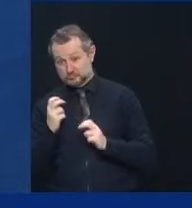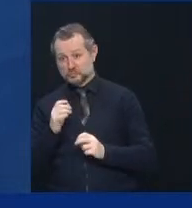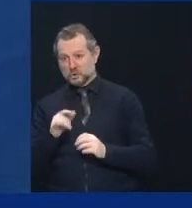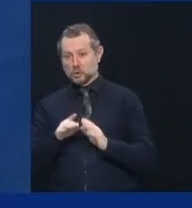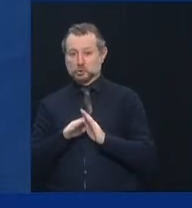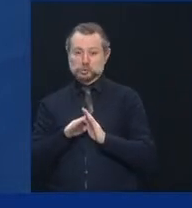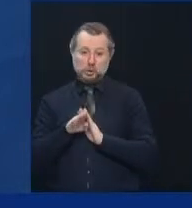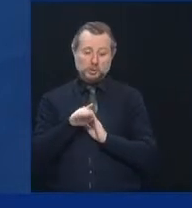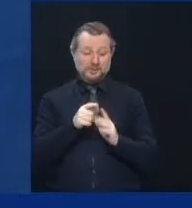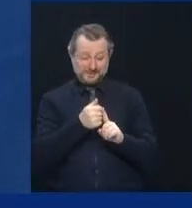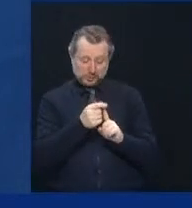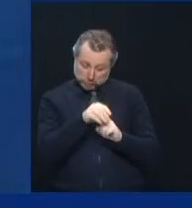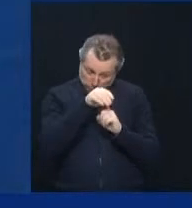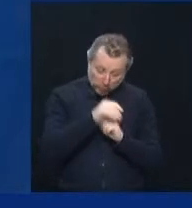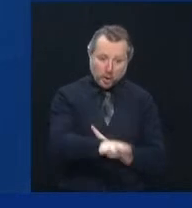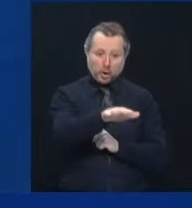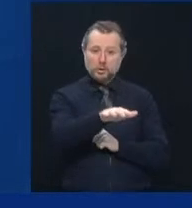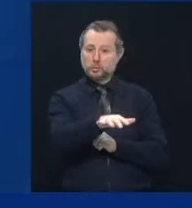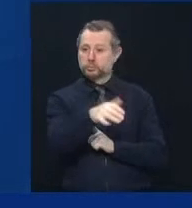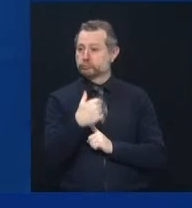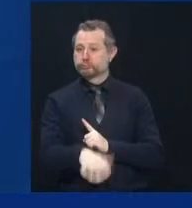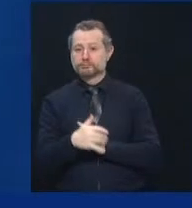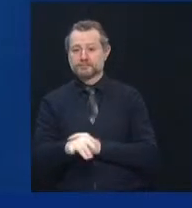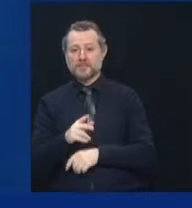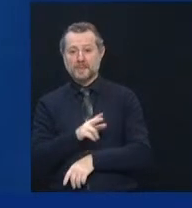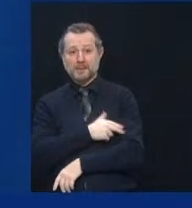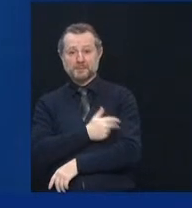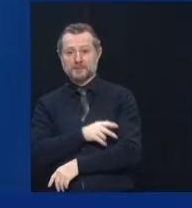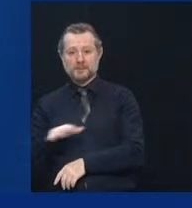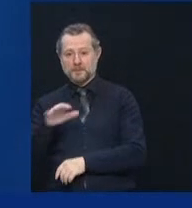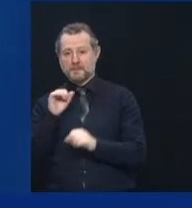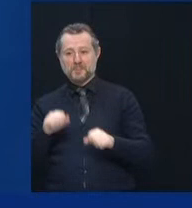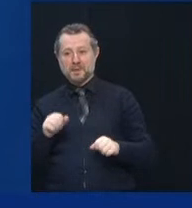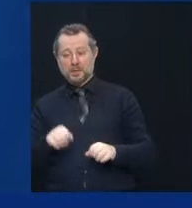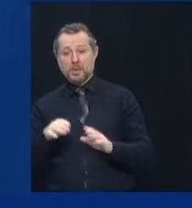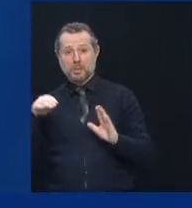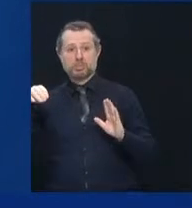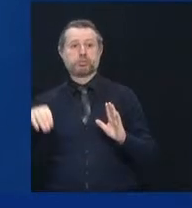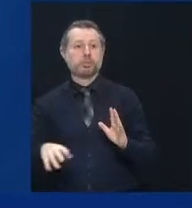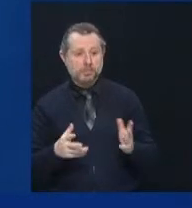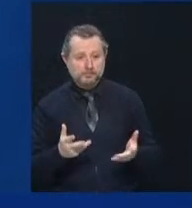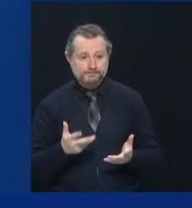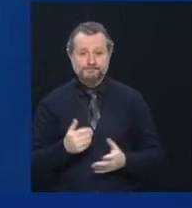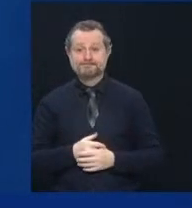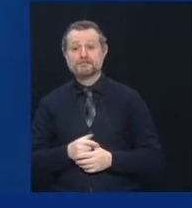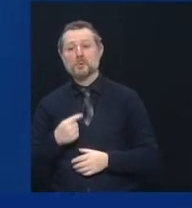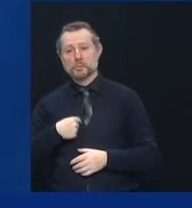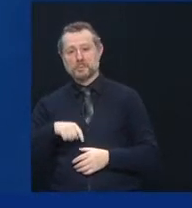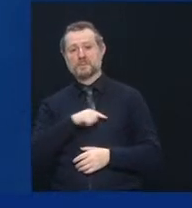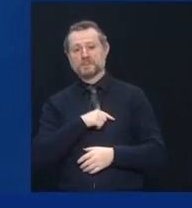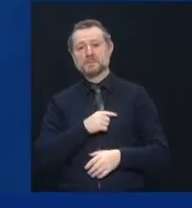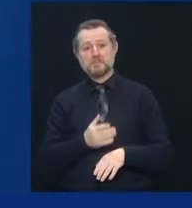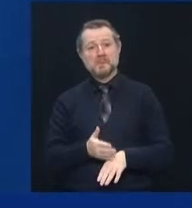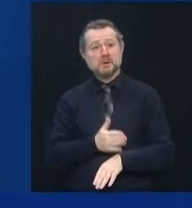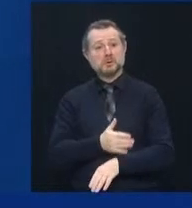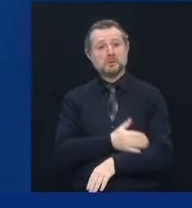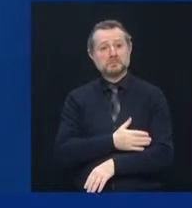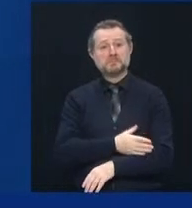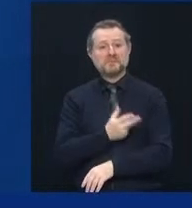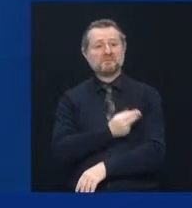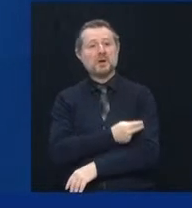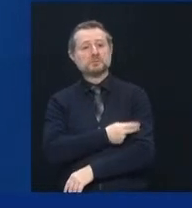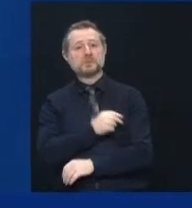the hospital capacity comes down. We have made good progress on vaccinating healthcare workers.